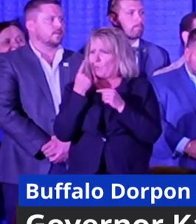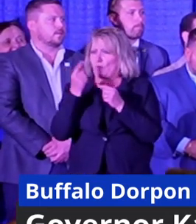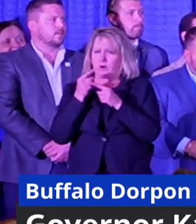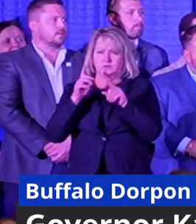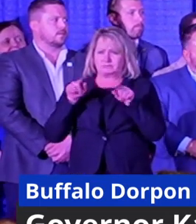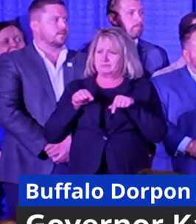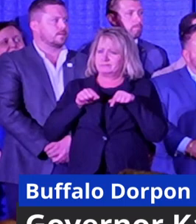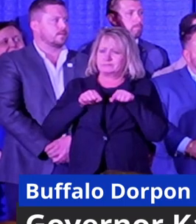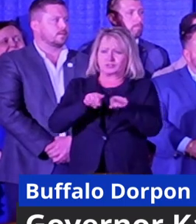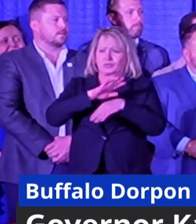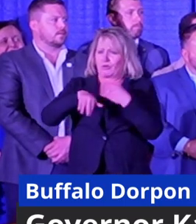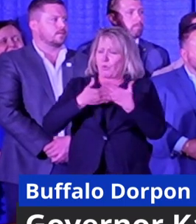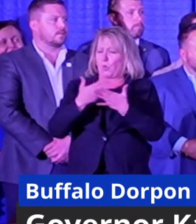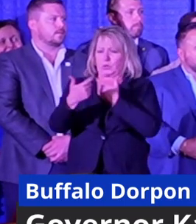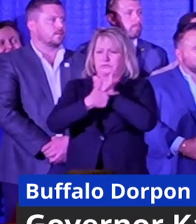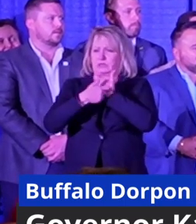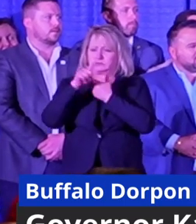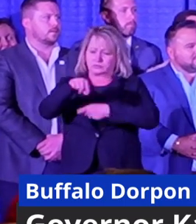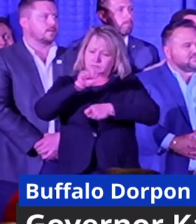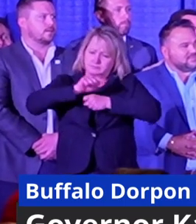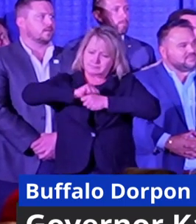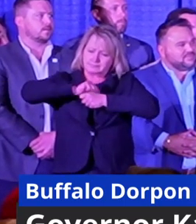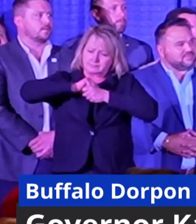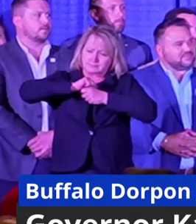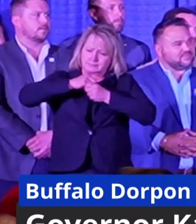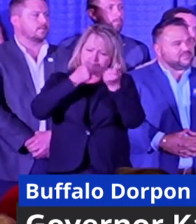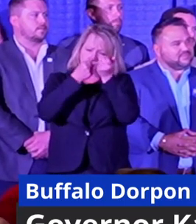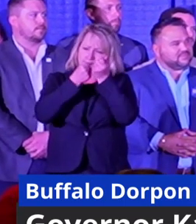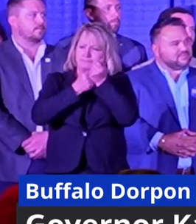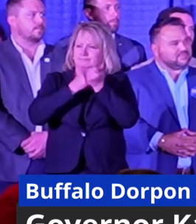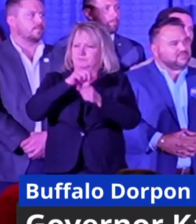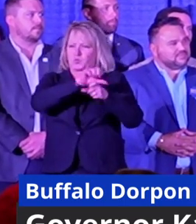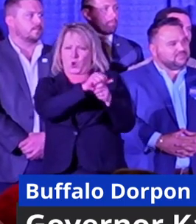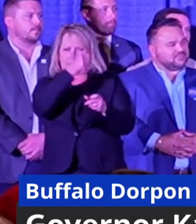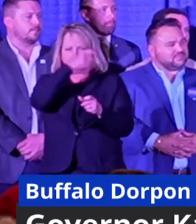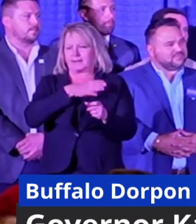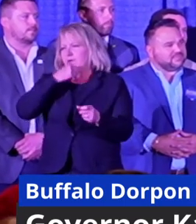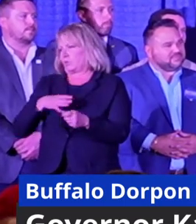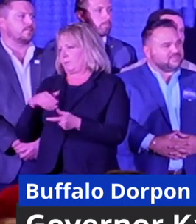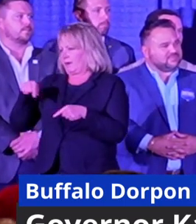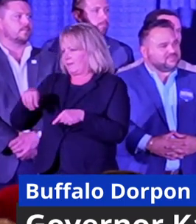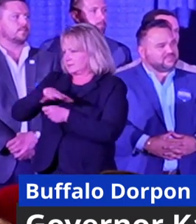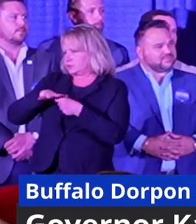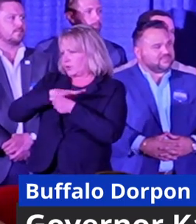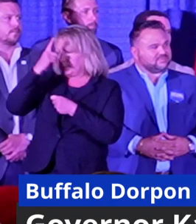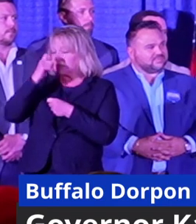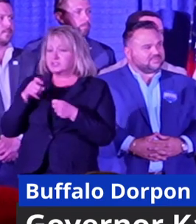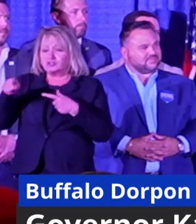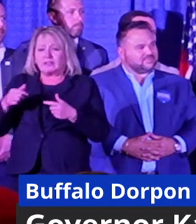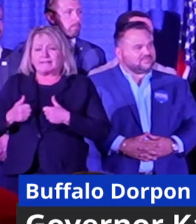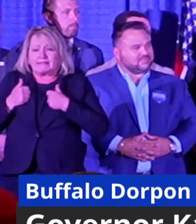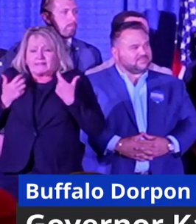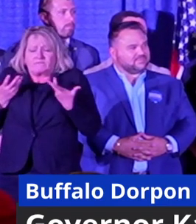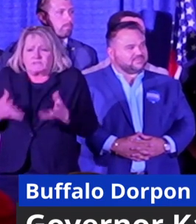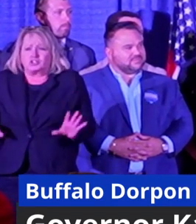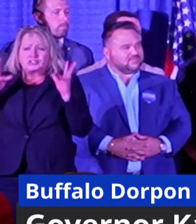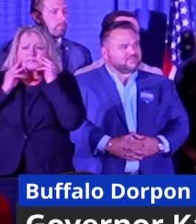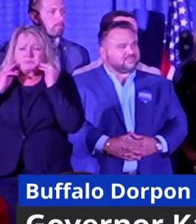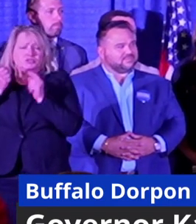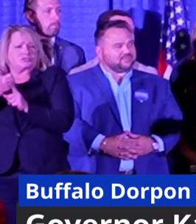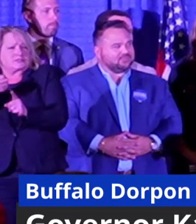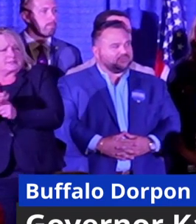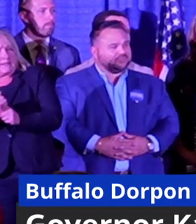a tenacious fighter for the working men and women of our region. Why? Because she lived that life.